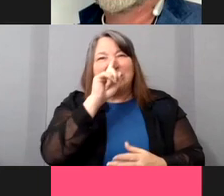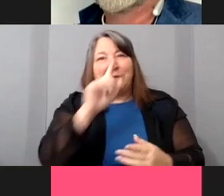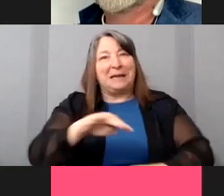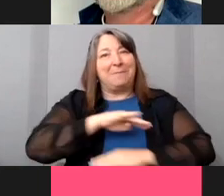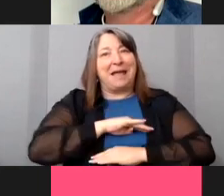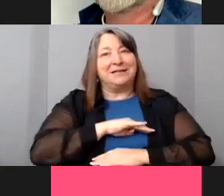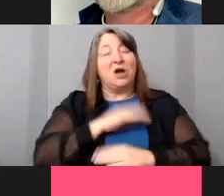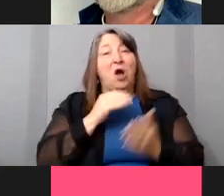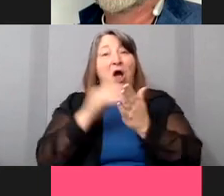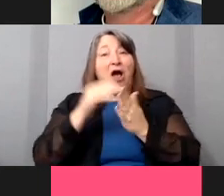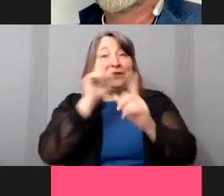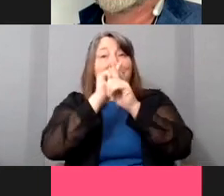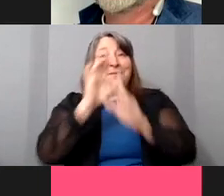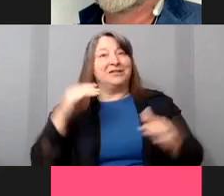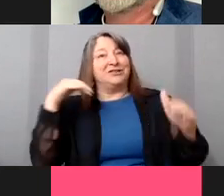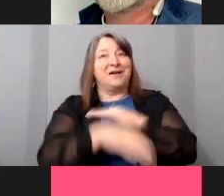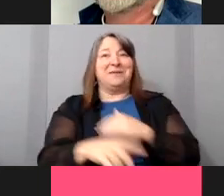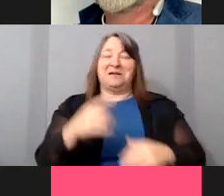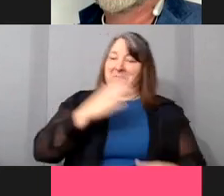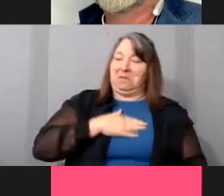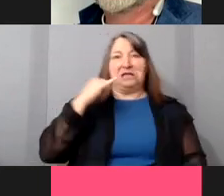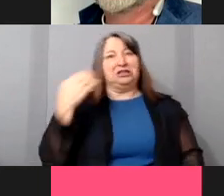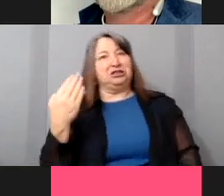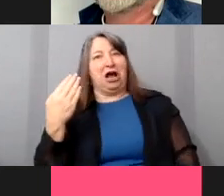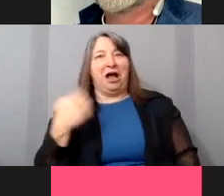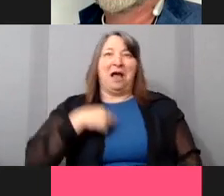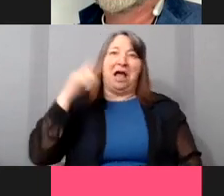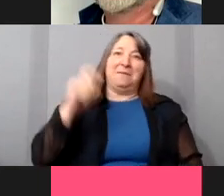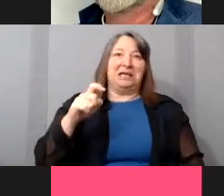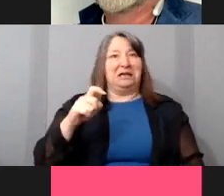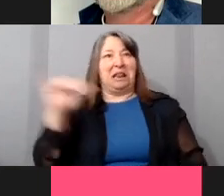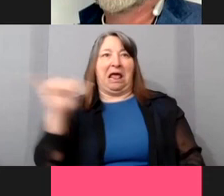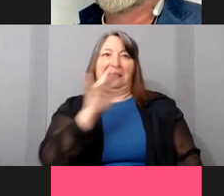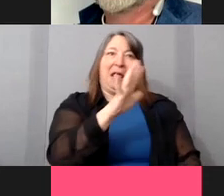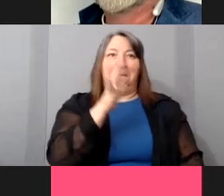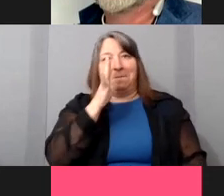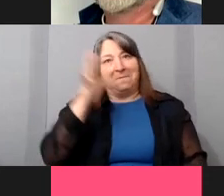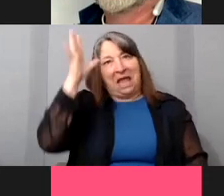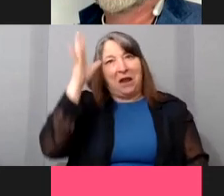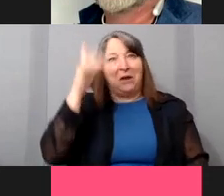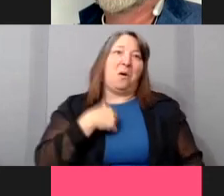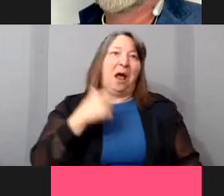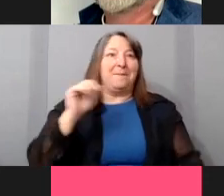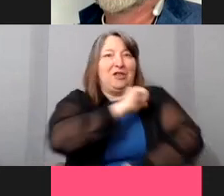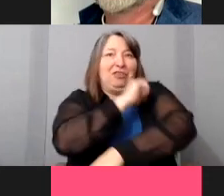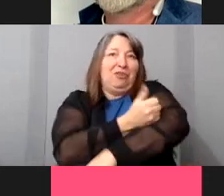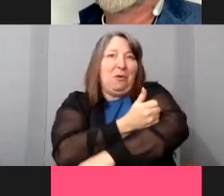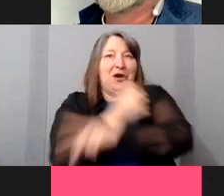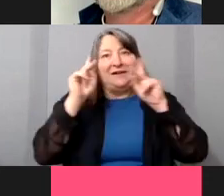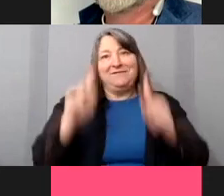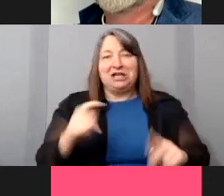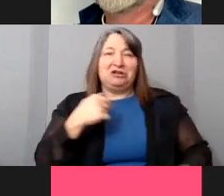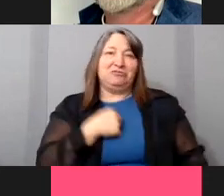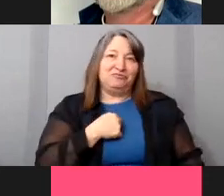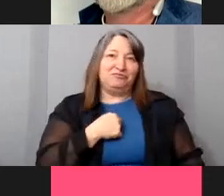in and think their job is to either be a quasi-parent or some kind of authority figure.